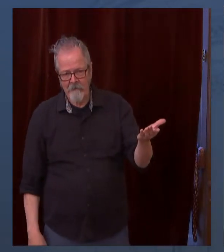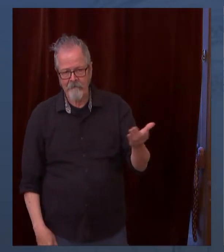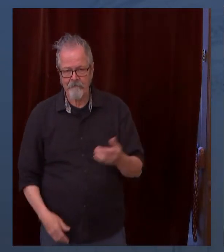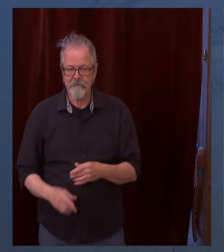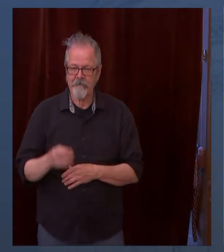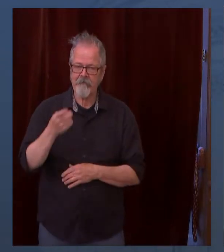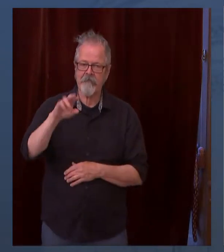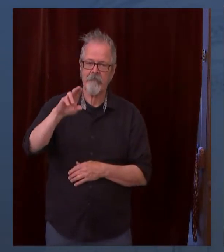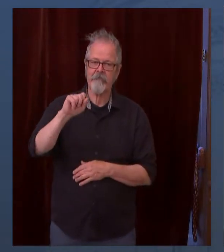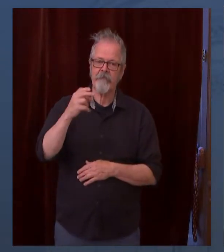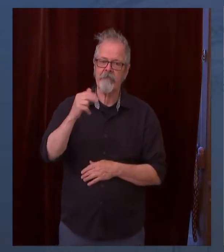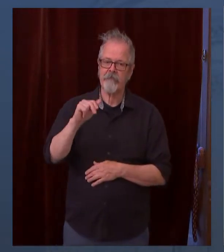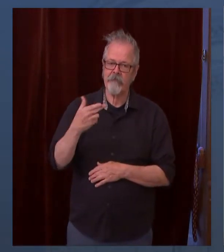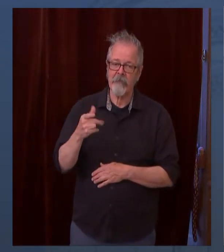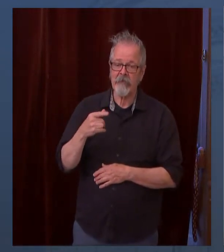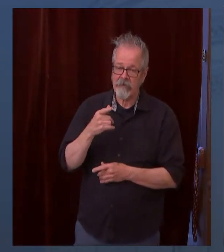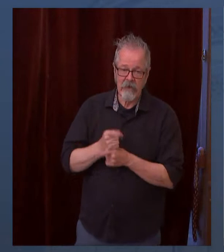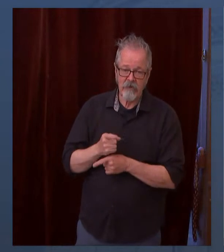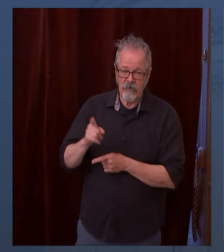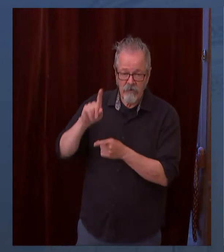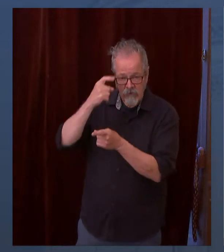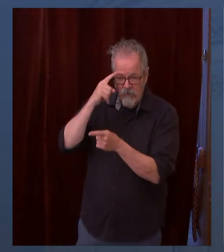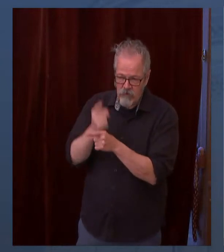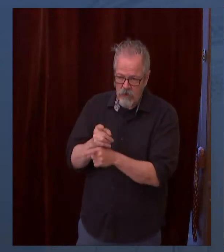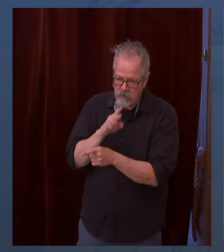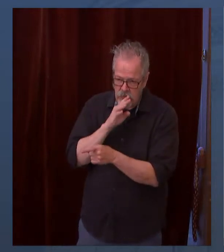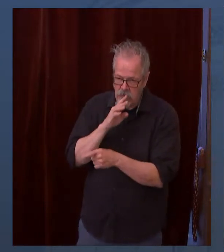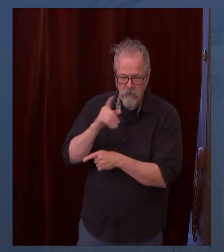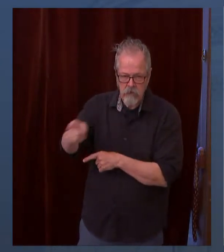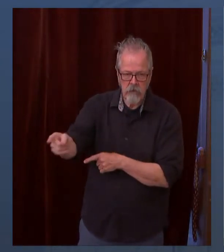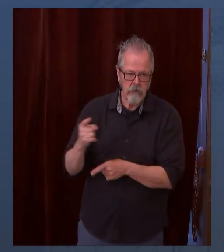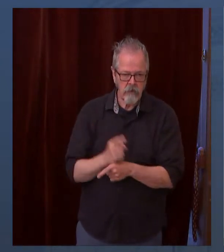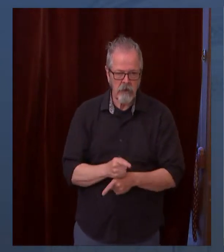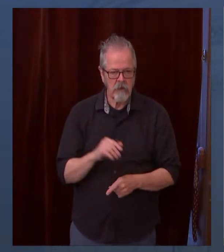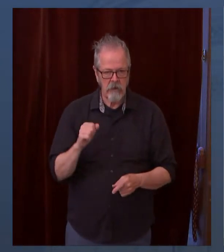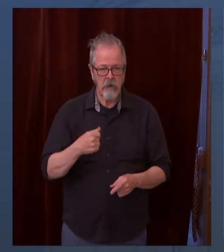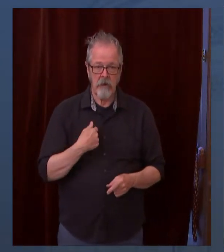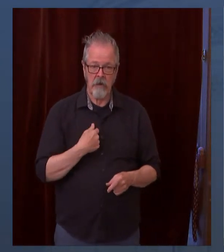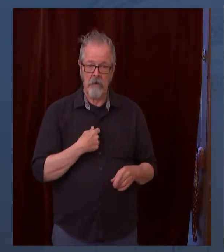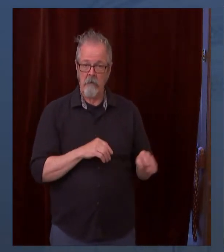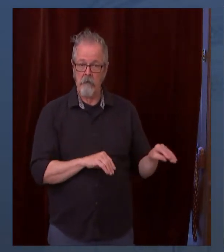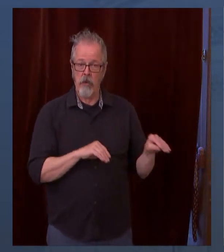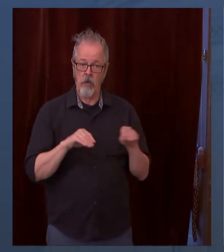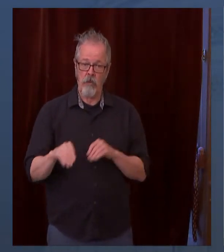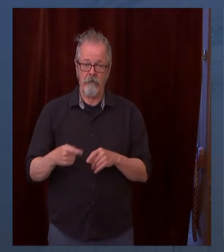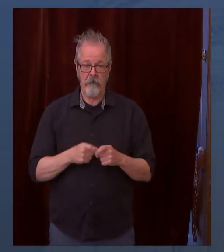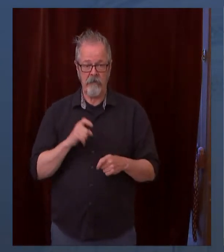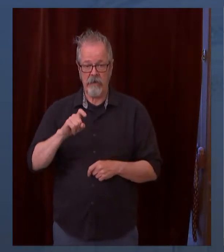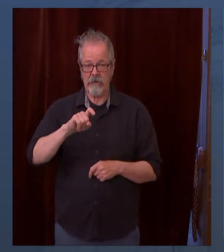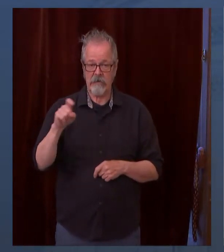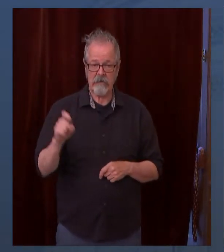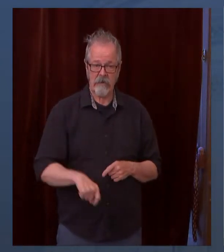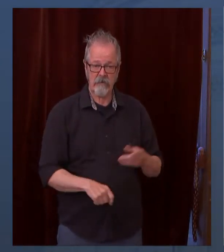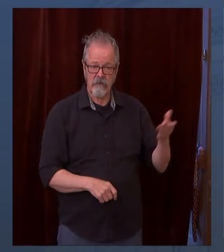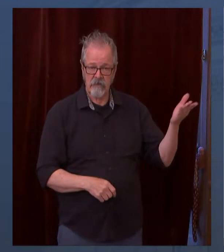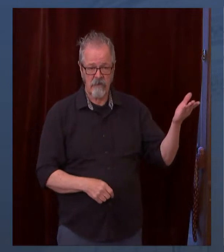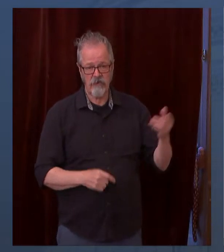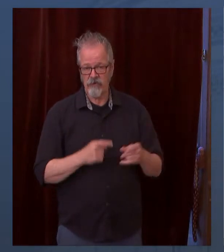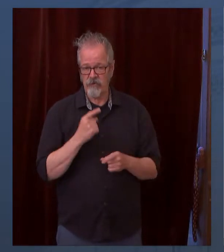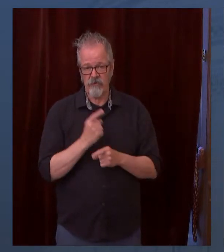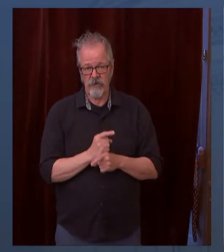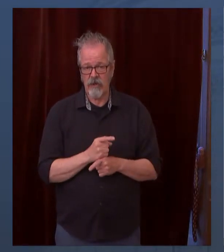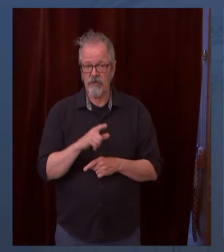points. Coming from Texas, I can vouch for the fact that in 2020 it was